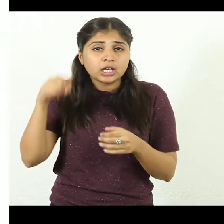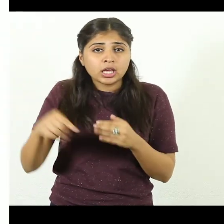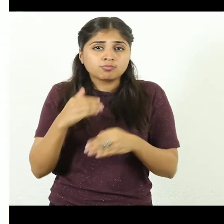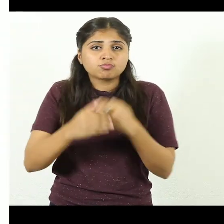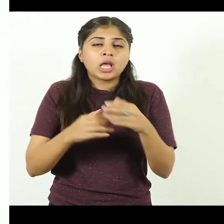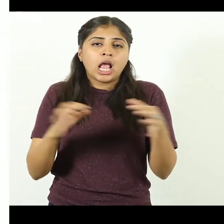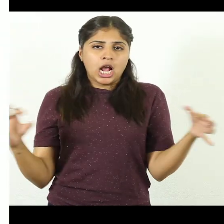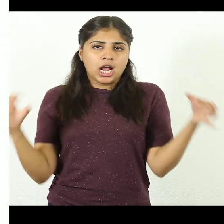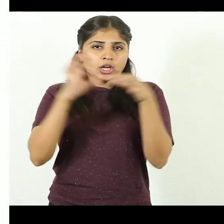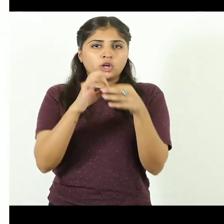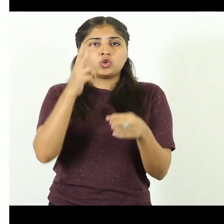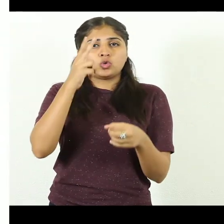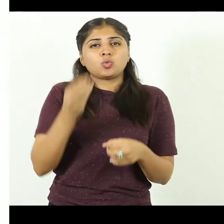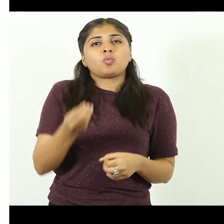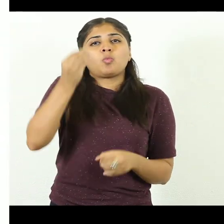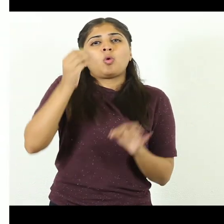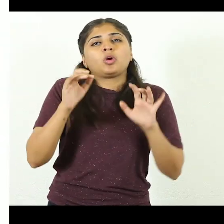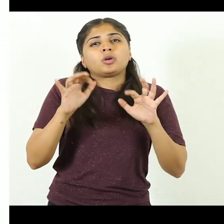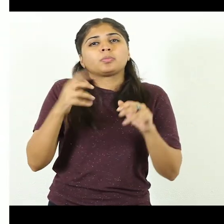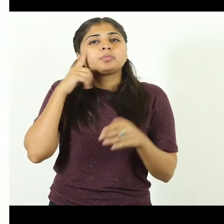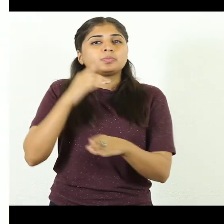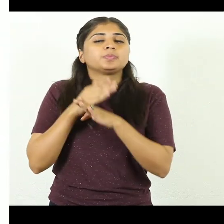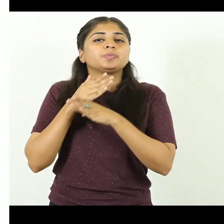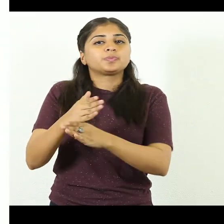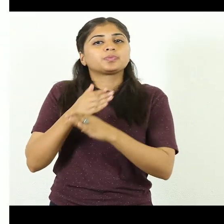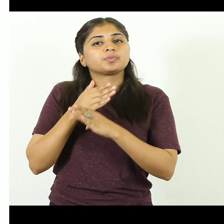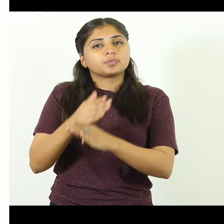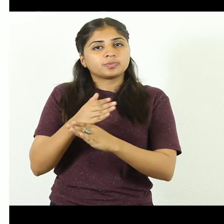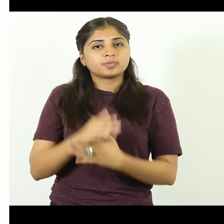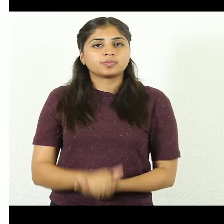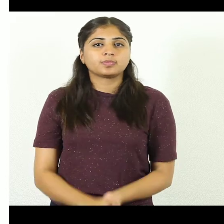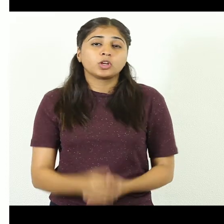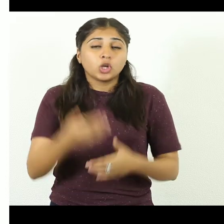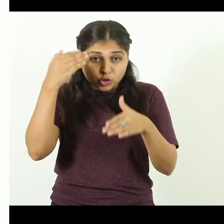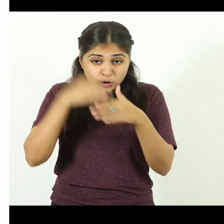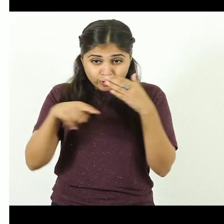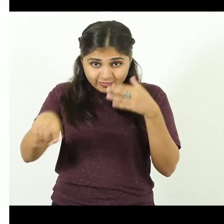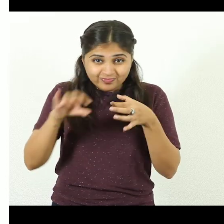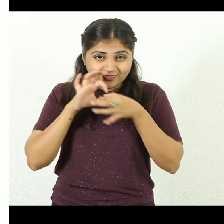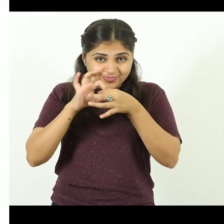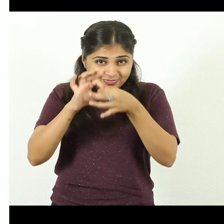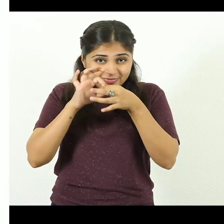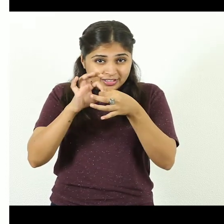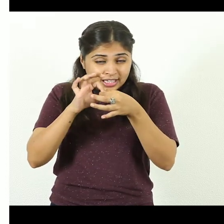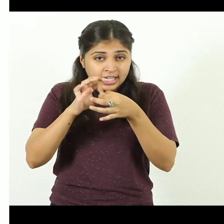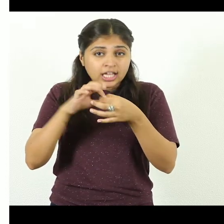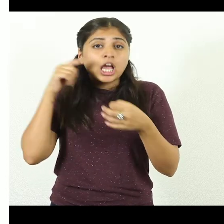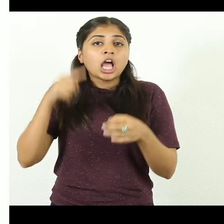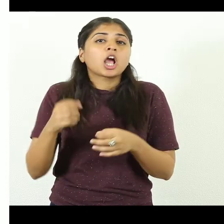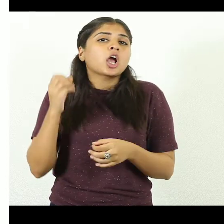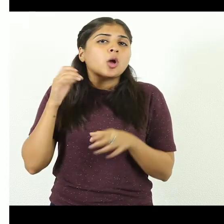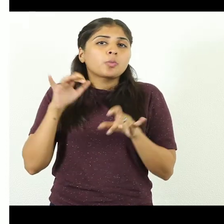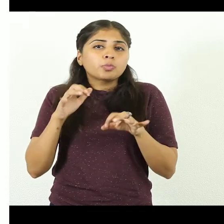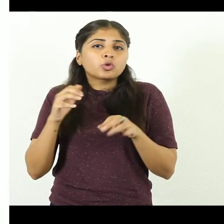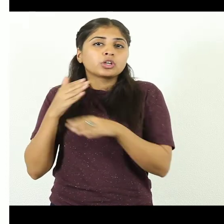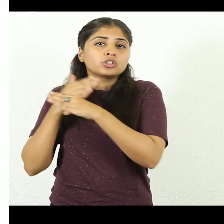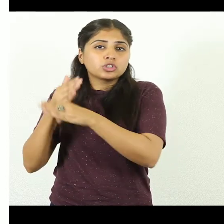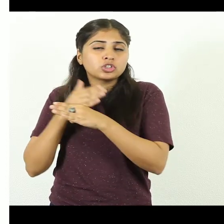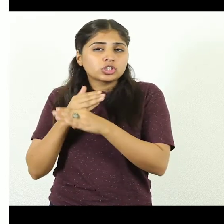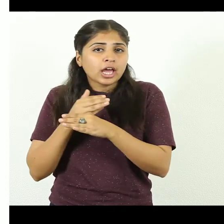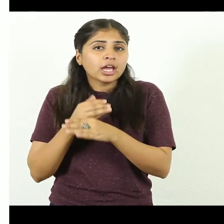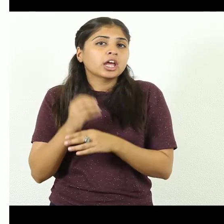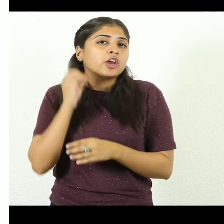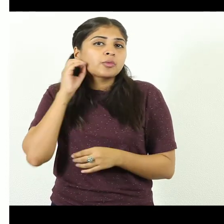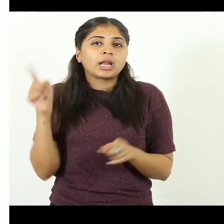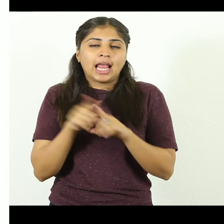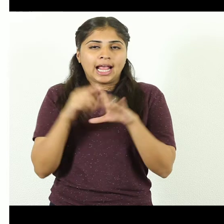Networking. Networking is a process of connecting two or more computers for sharing. Through the networking, computers share information such